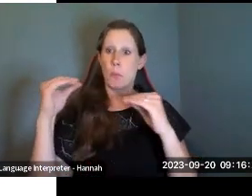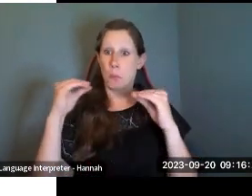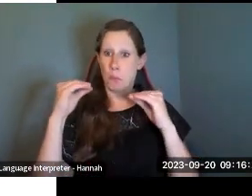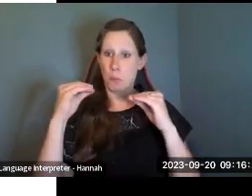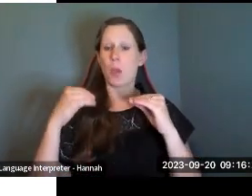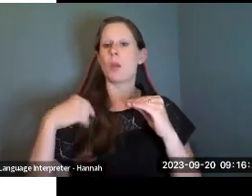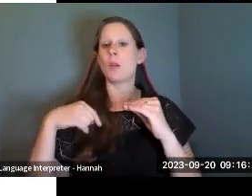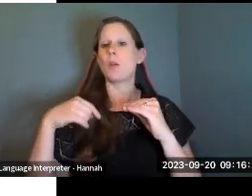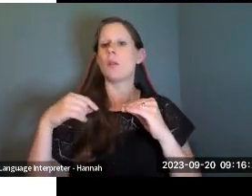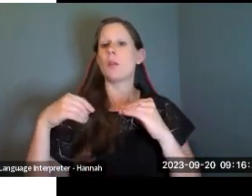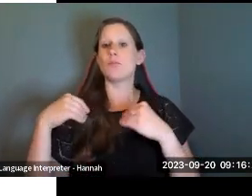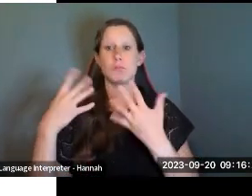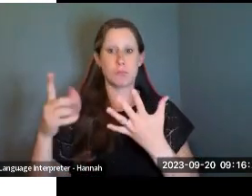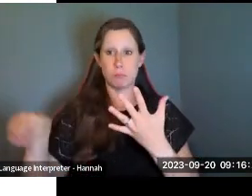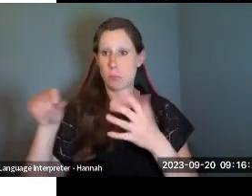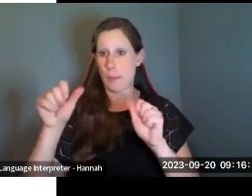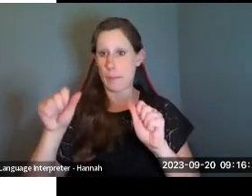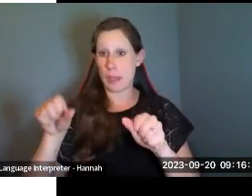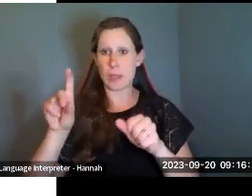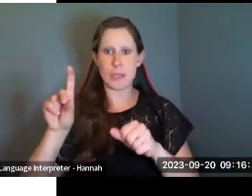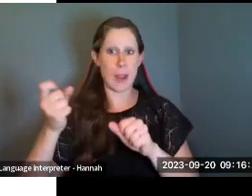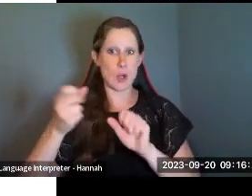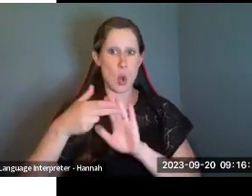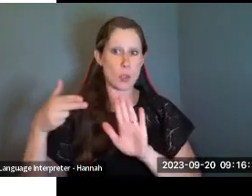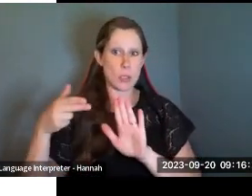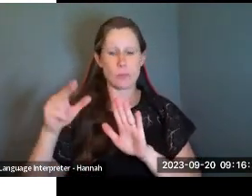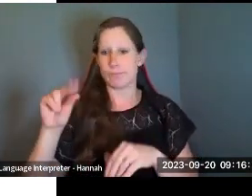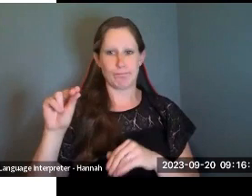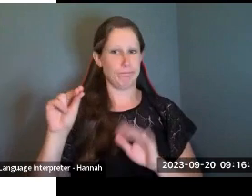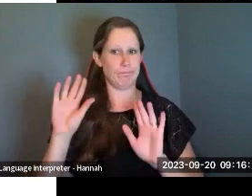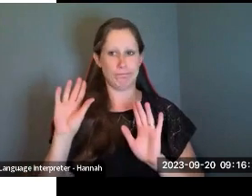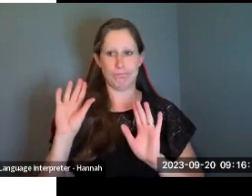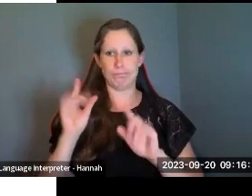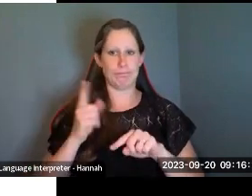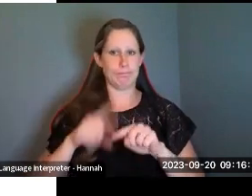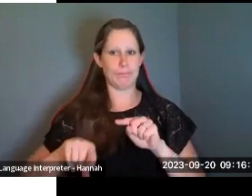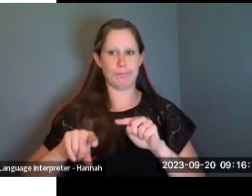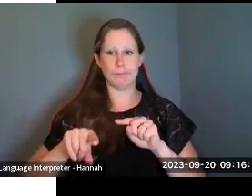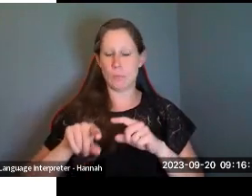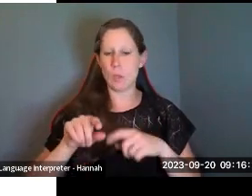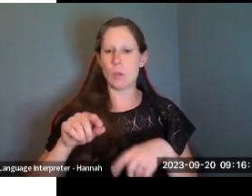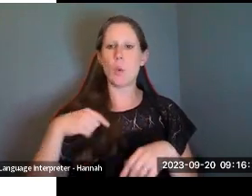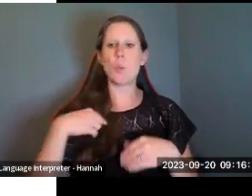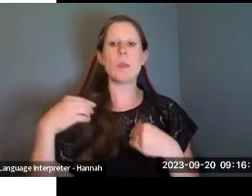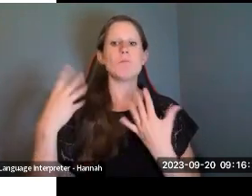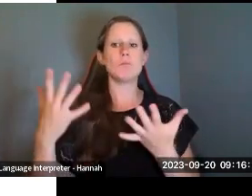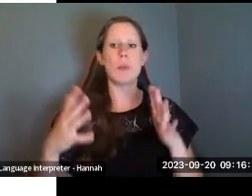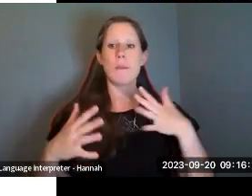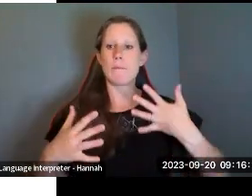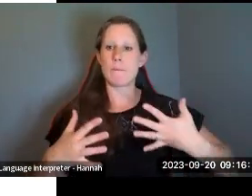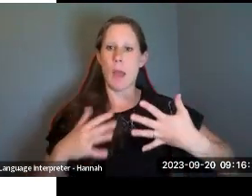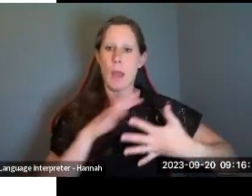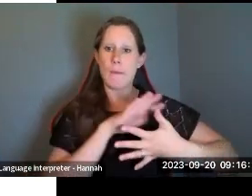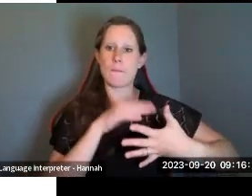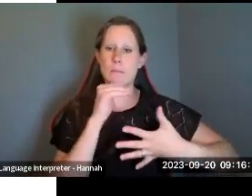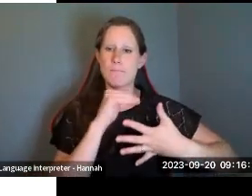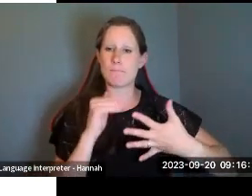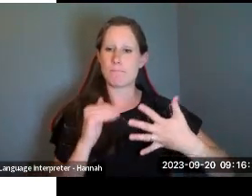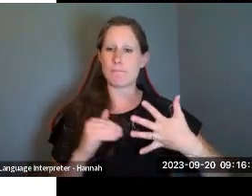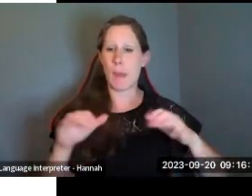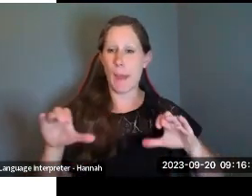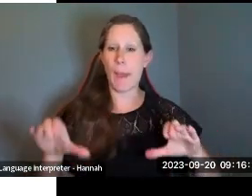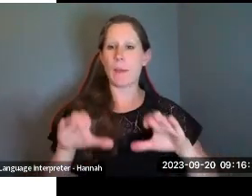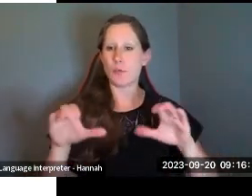diagnose. Instead, we offer a 5-step action plan that would help someone who might